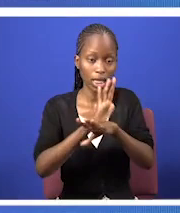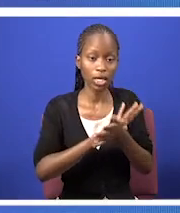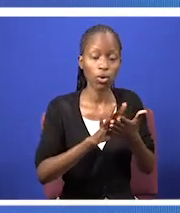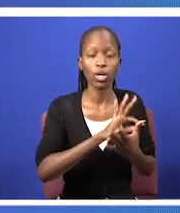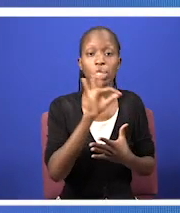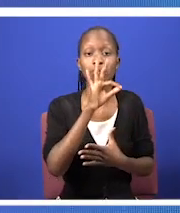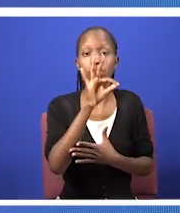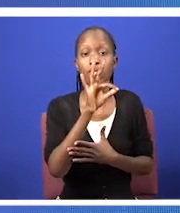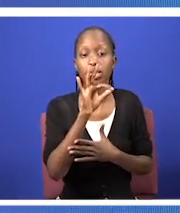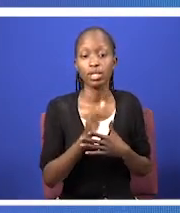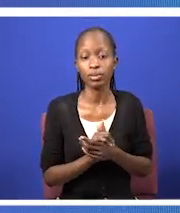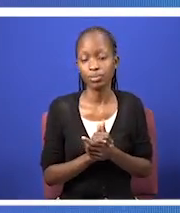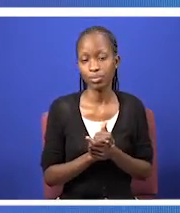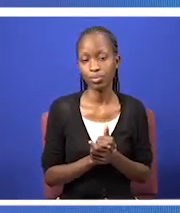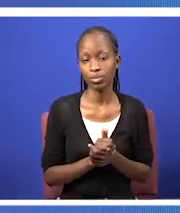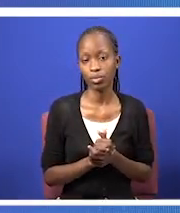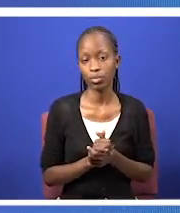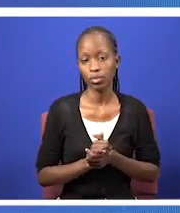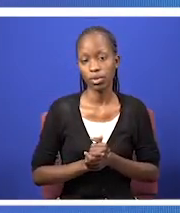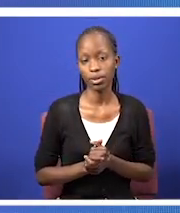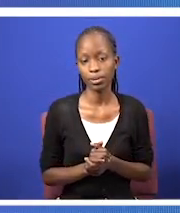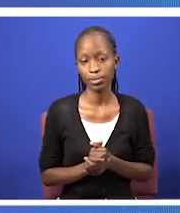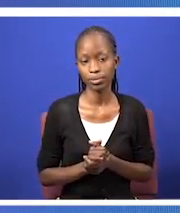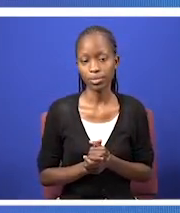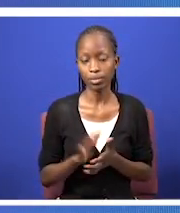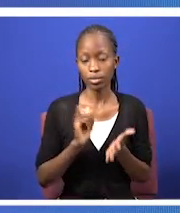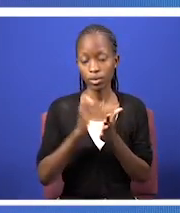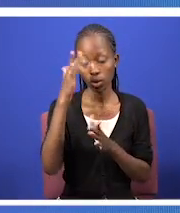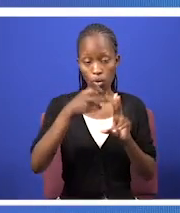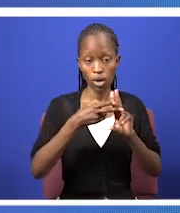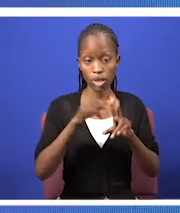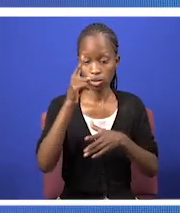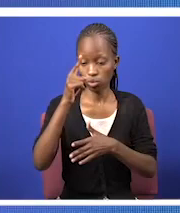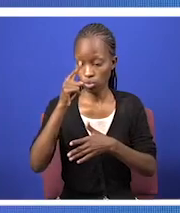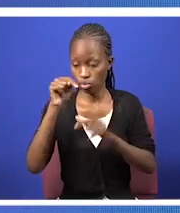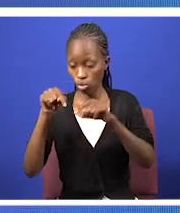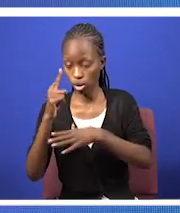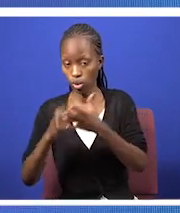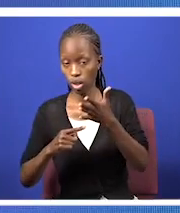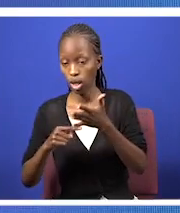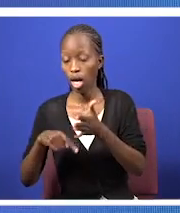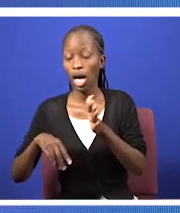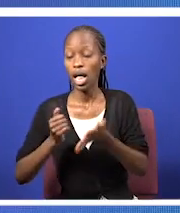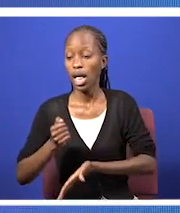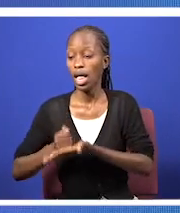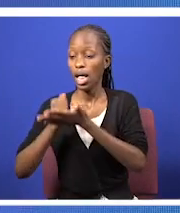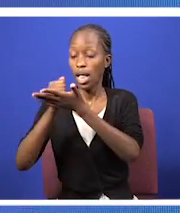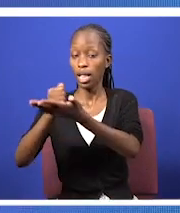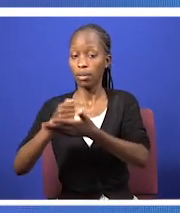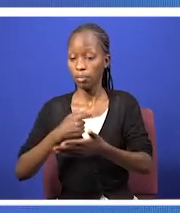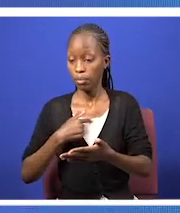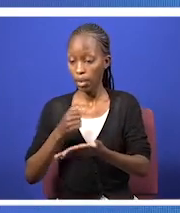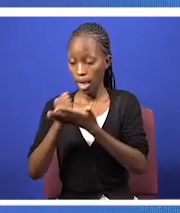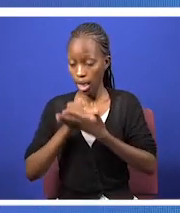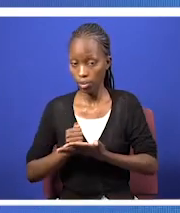from the advocate whom Jesus will send. That's why our hashtag today is help me, Holy Spirit. So make sure